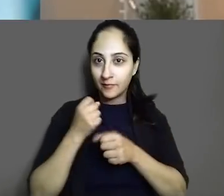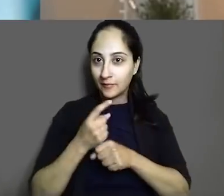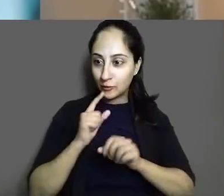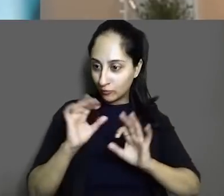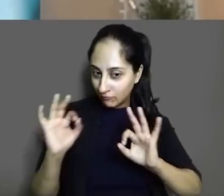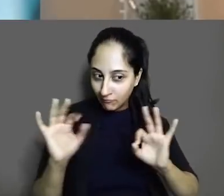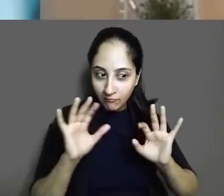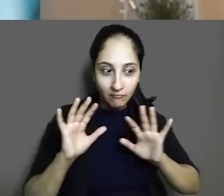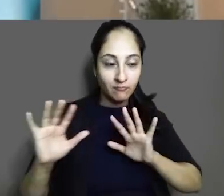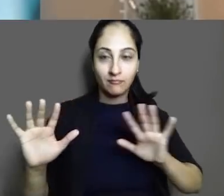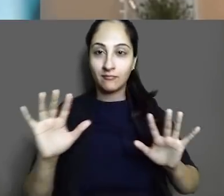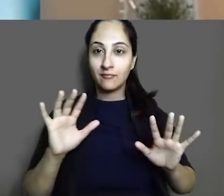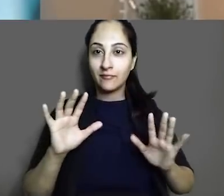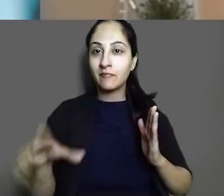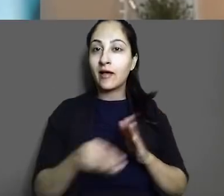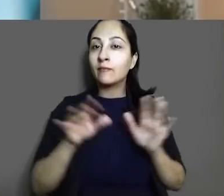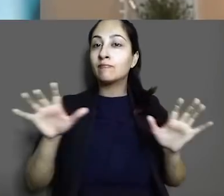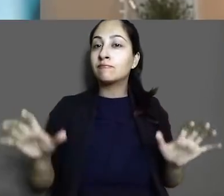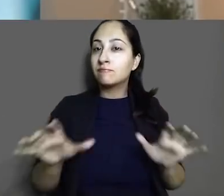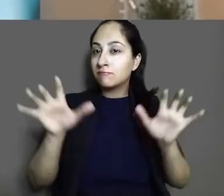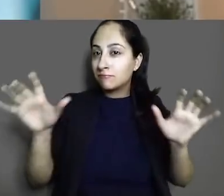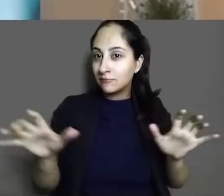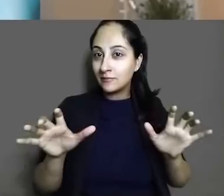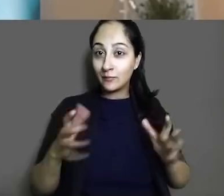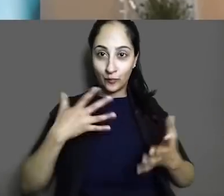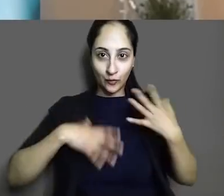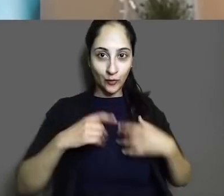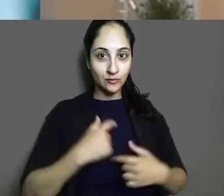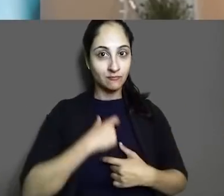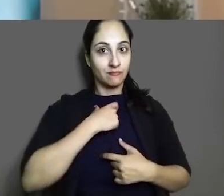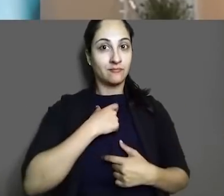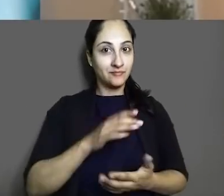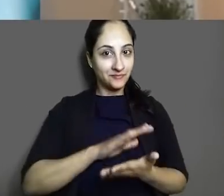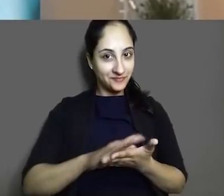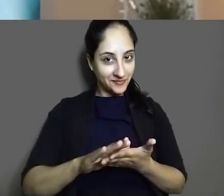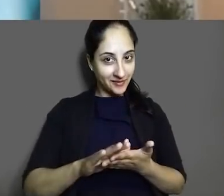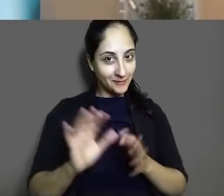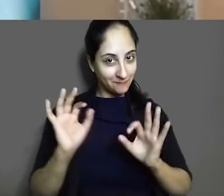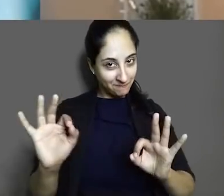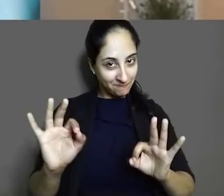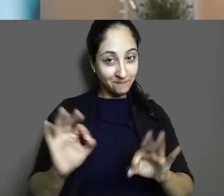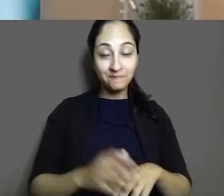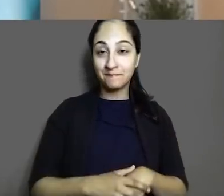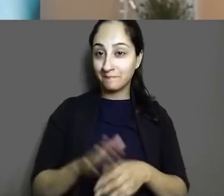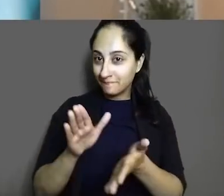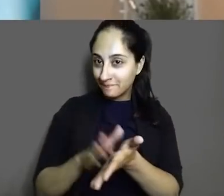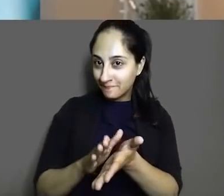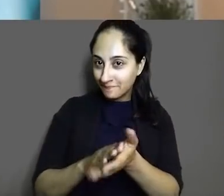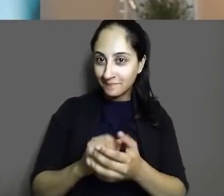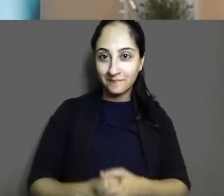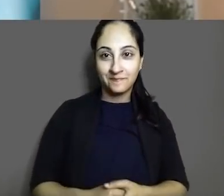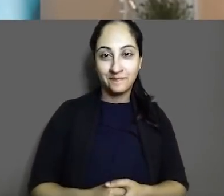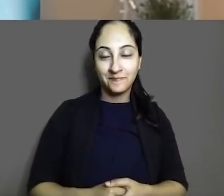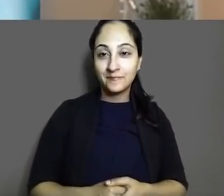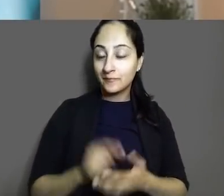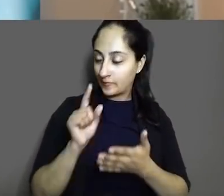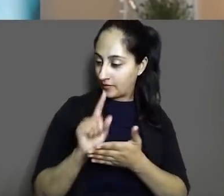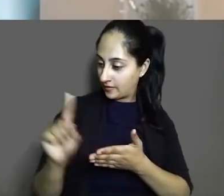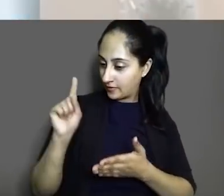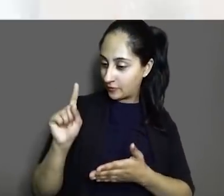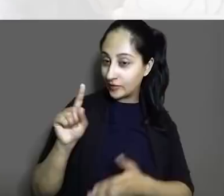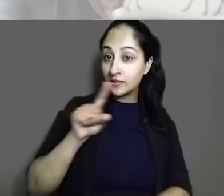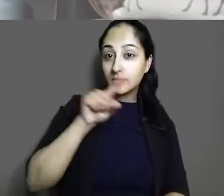like the way it did, and he had things placed in the background just right, and he was dressed to a T. It was well done. I have to give it